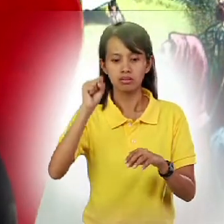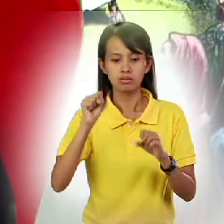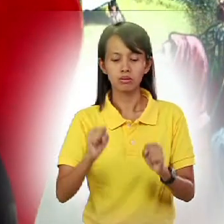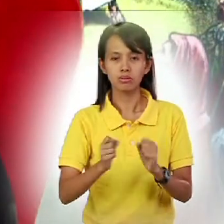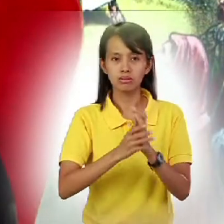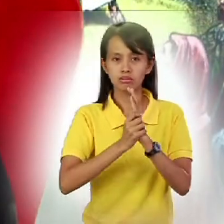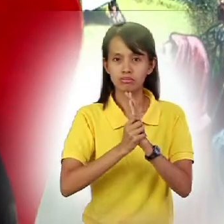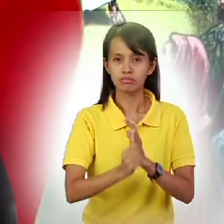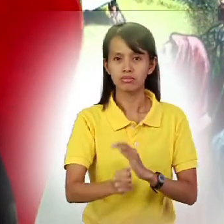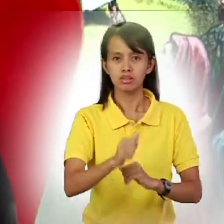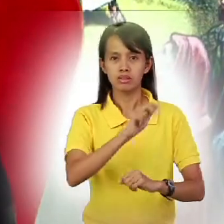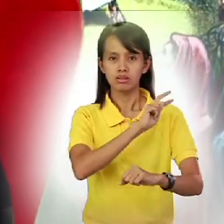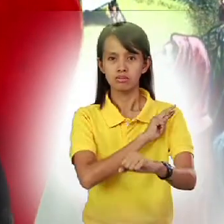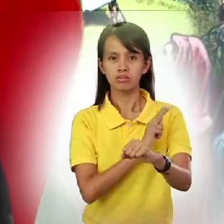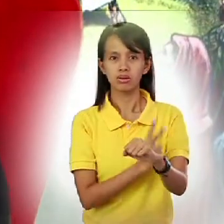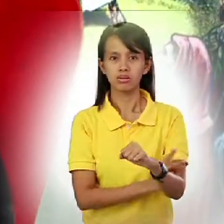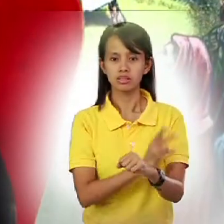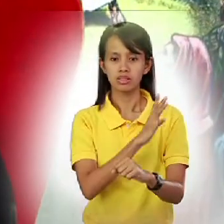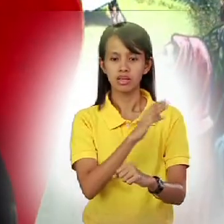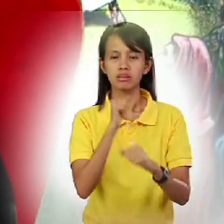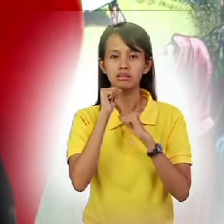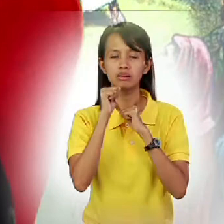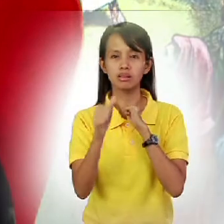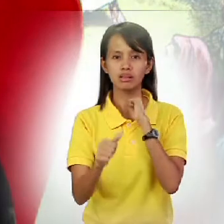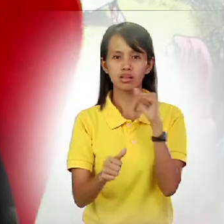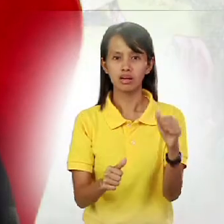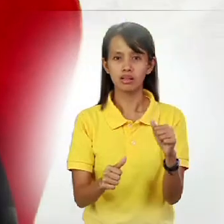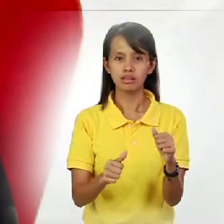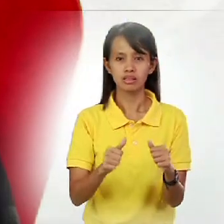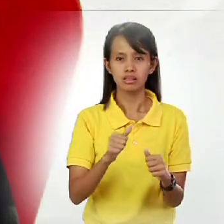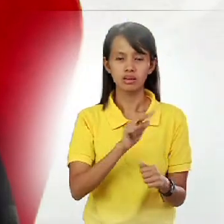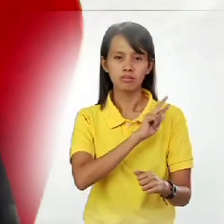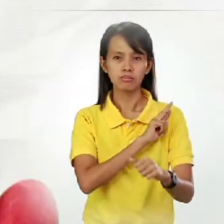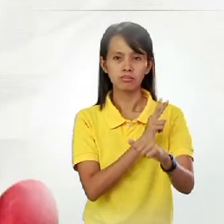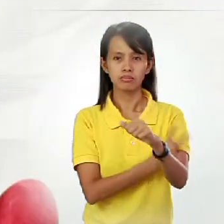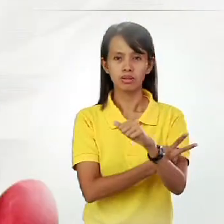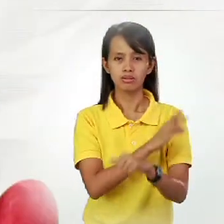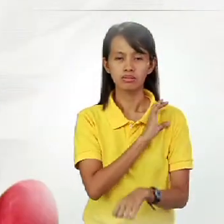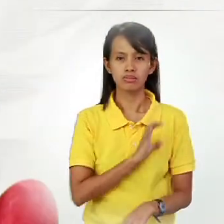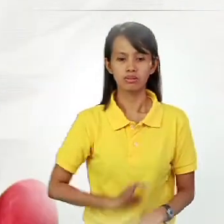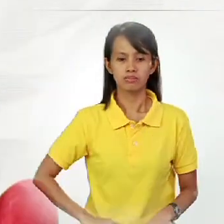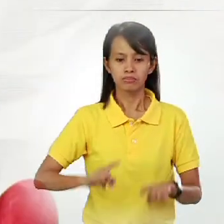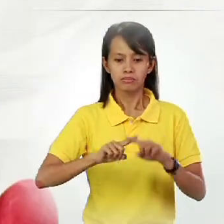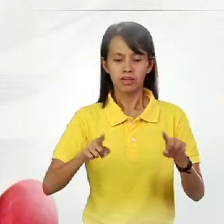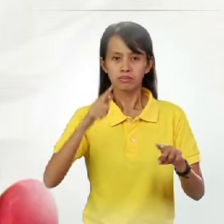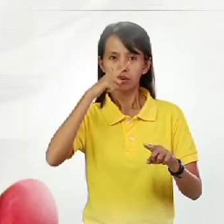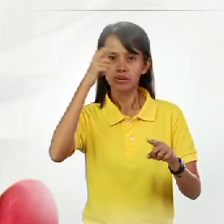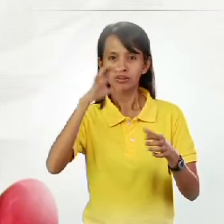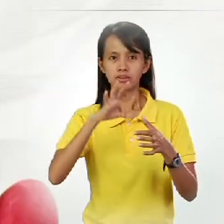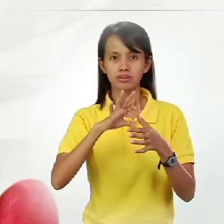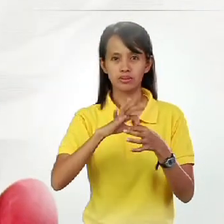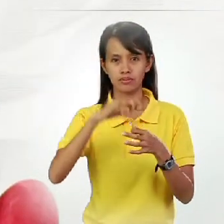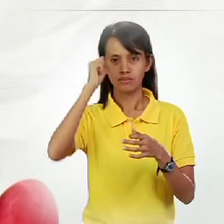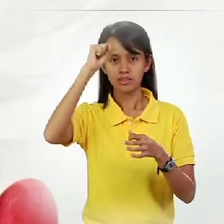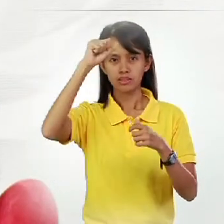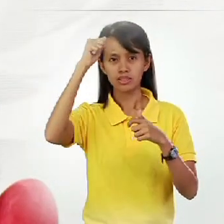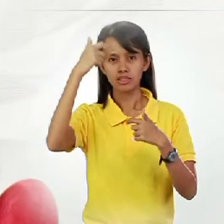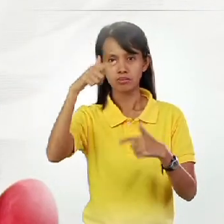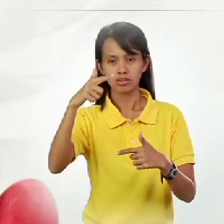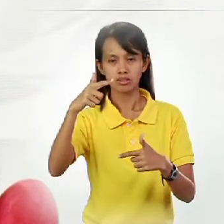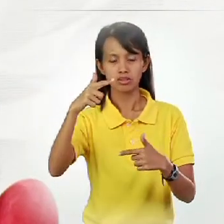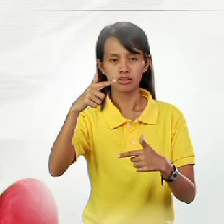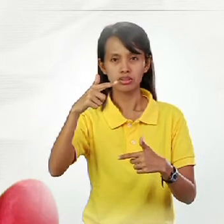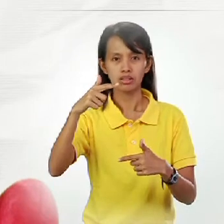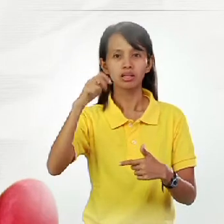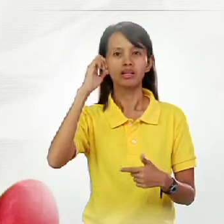own ability, and deny the power of Christ. But because of his